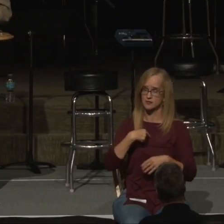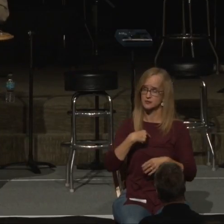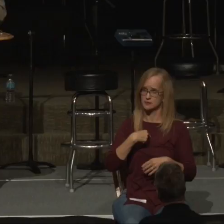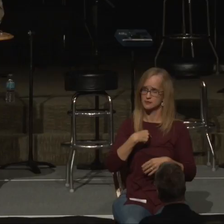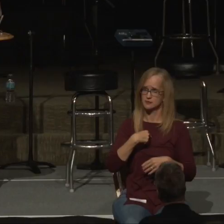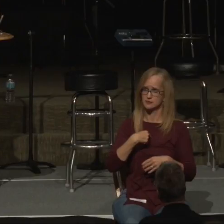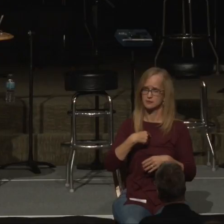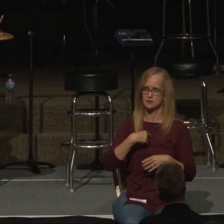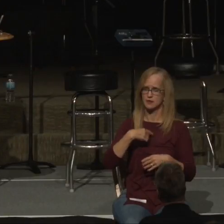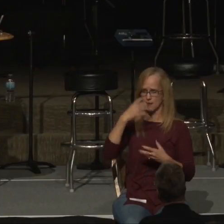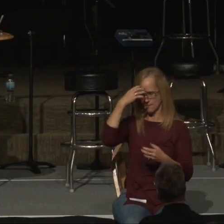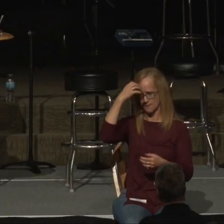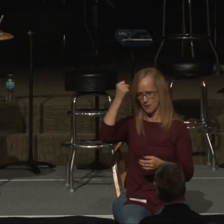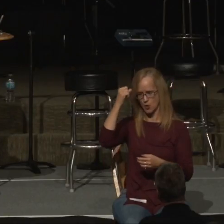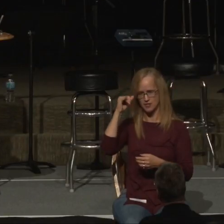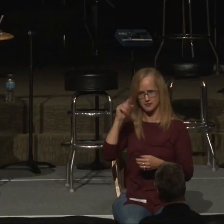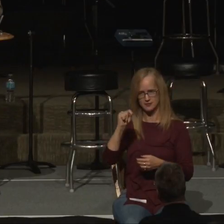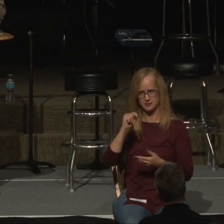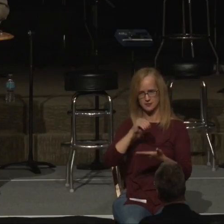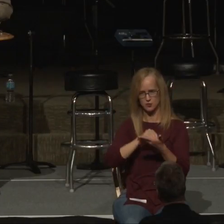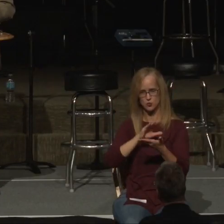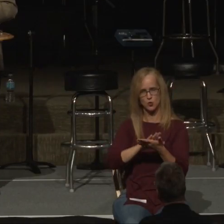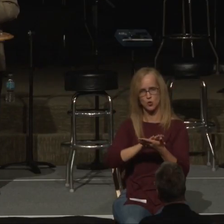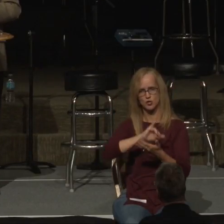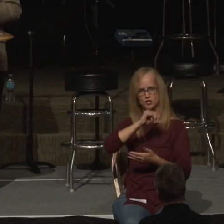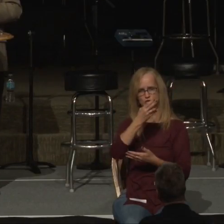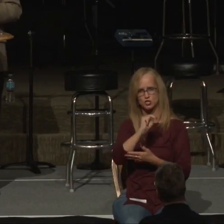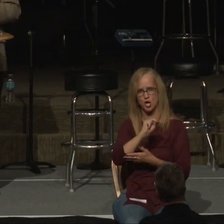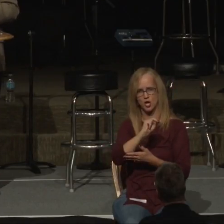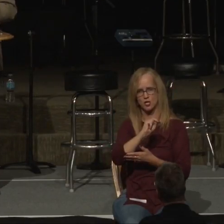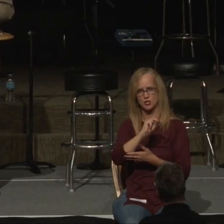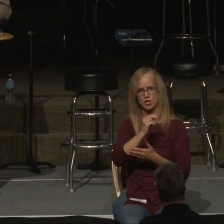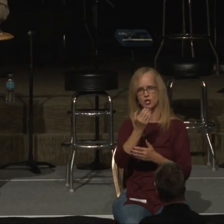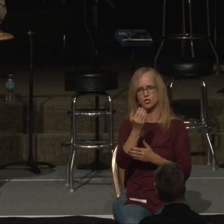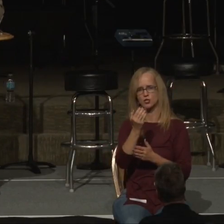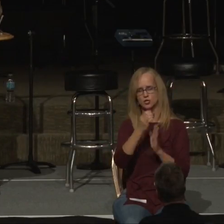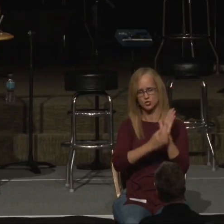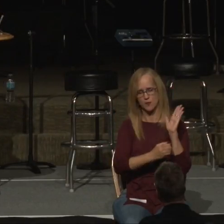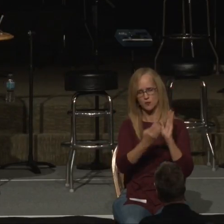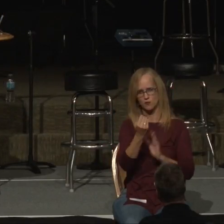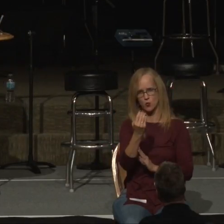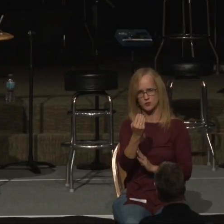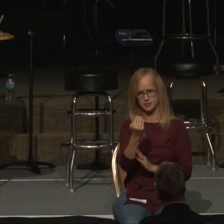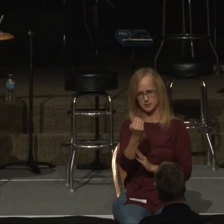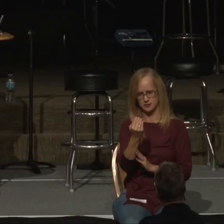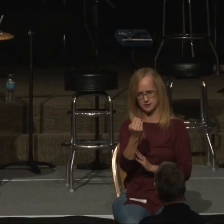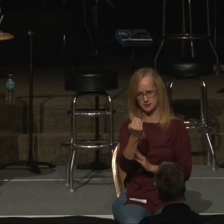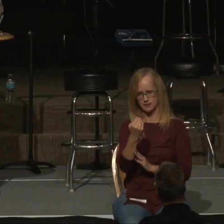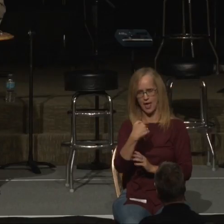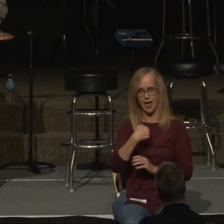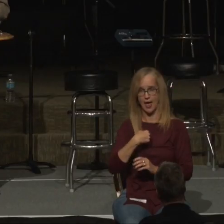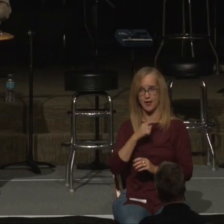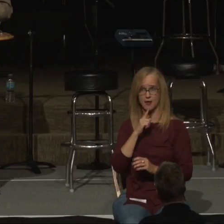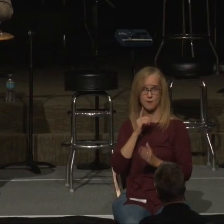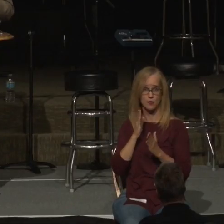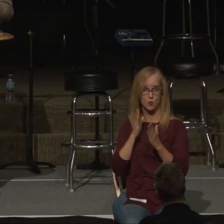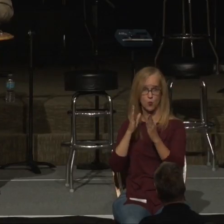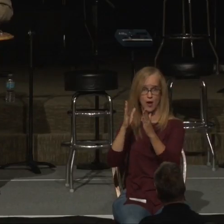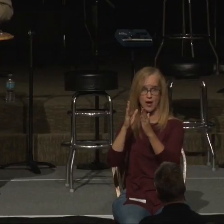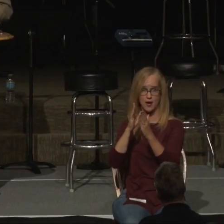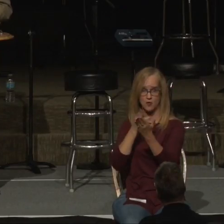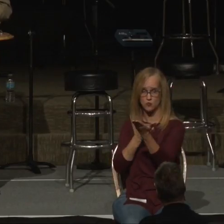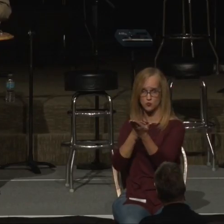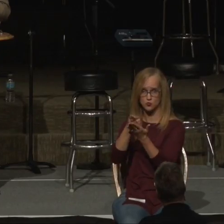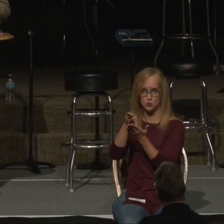here. It's recorded in the Gospel of John, chapter 14. I am the way, the